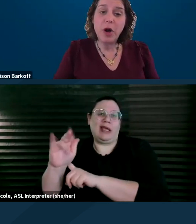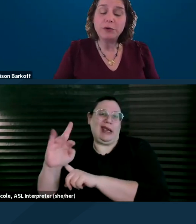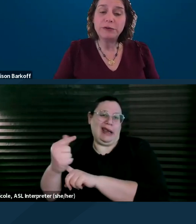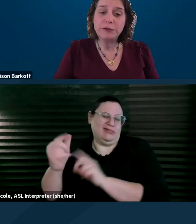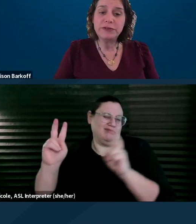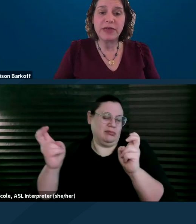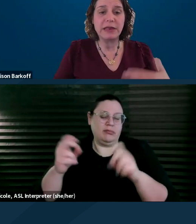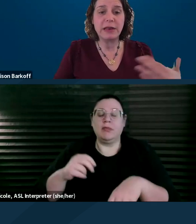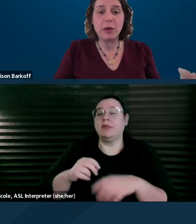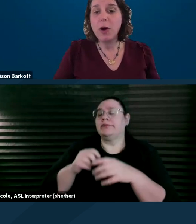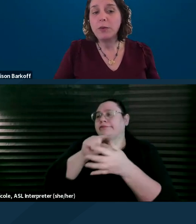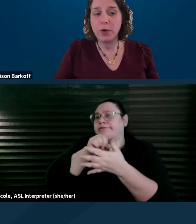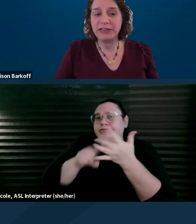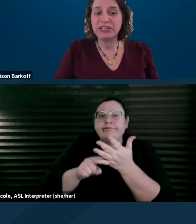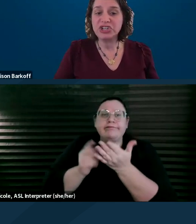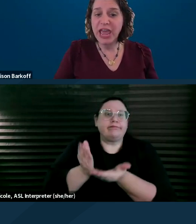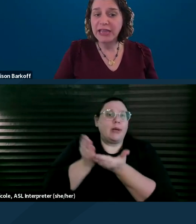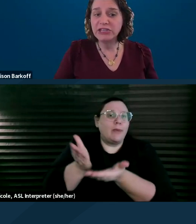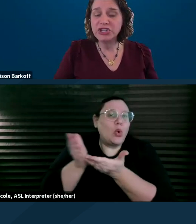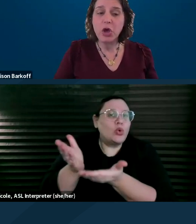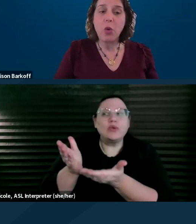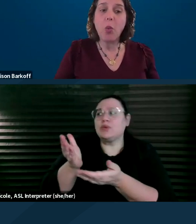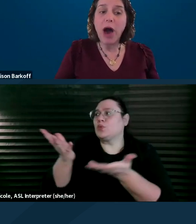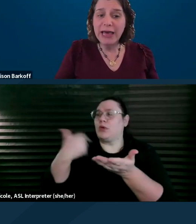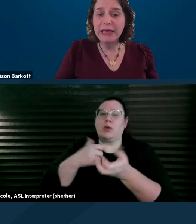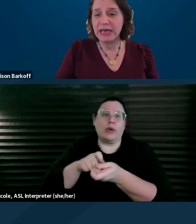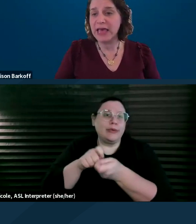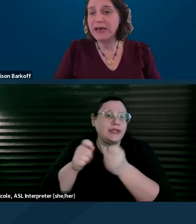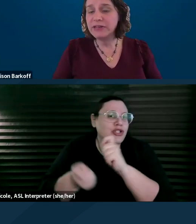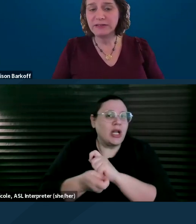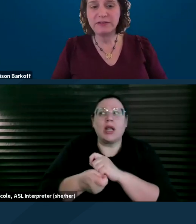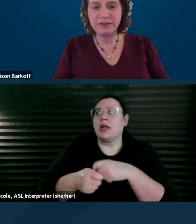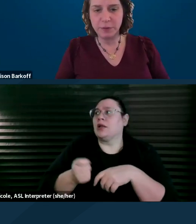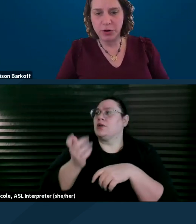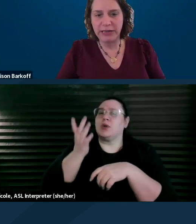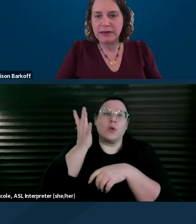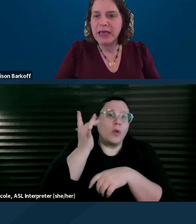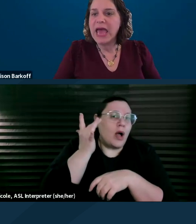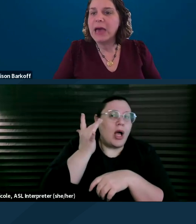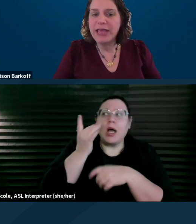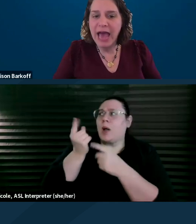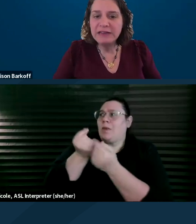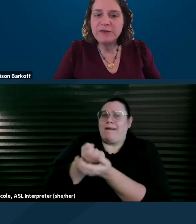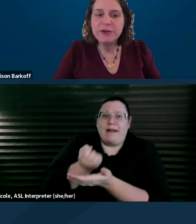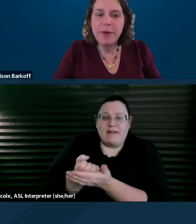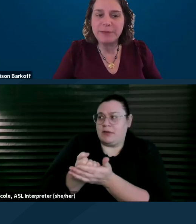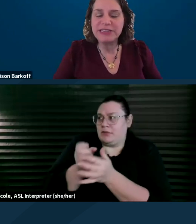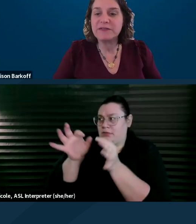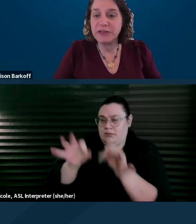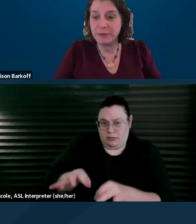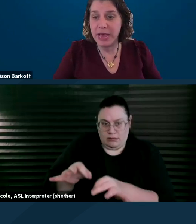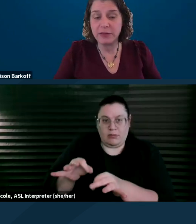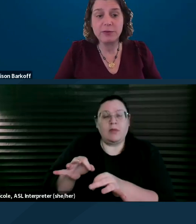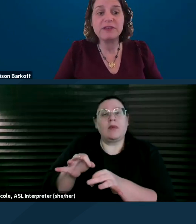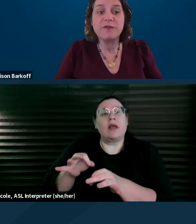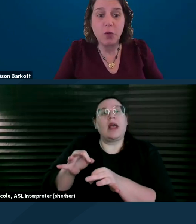the proposals that what we wanted to change, why, and the evidence to support it. And we asked for the